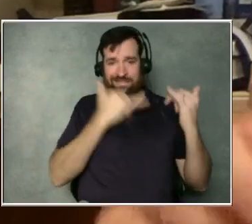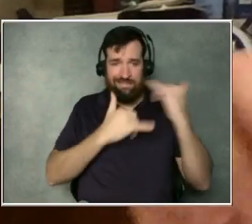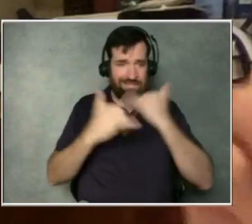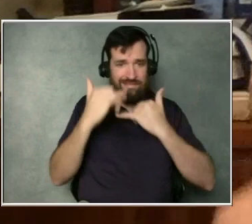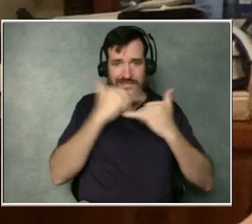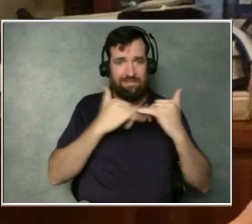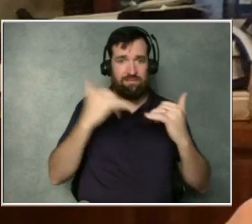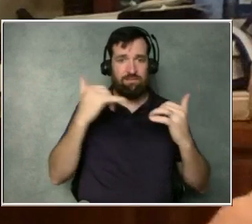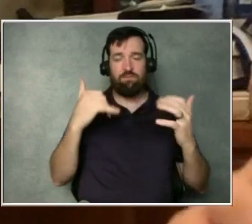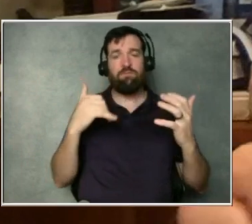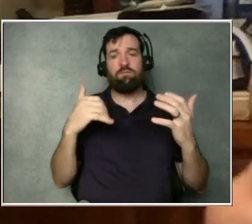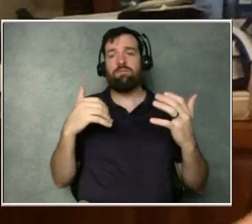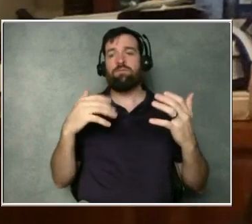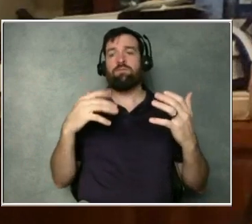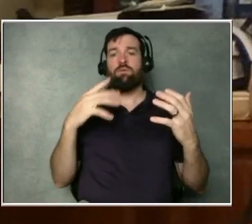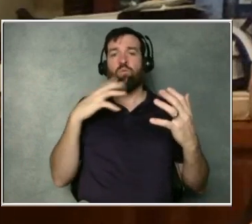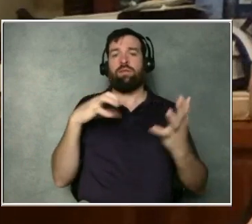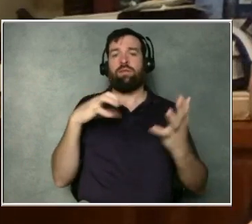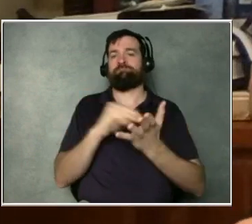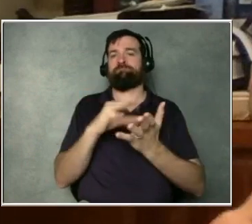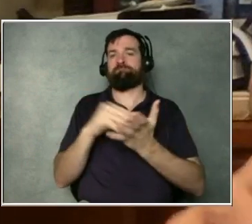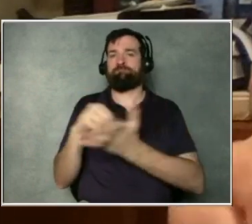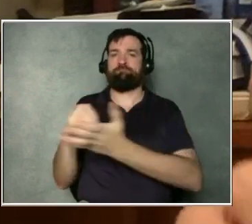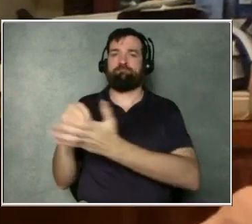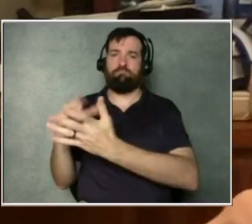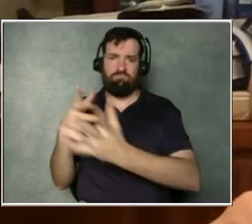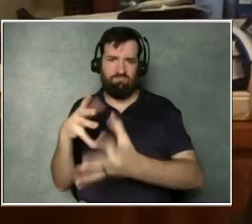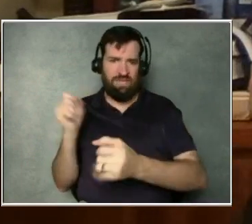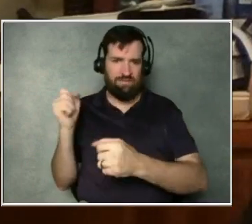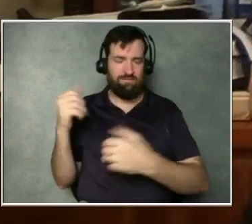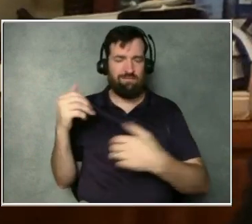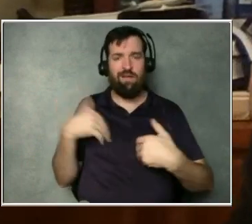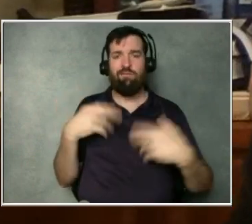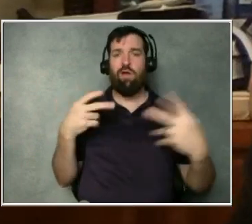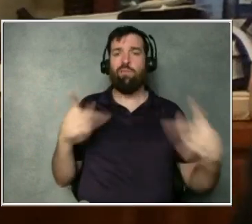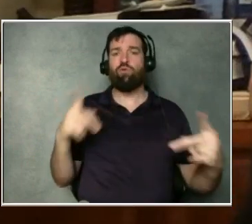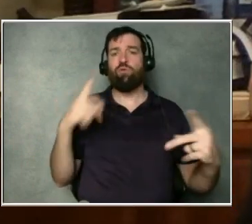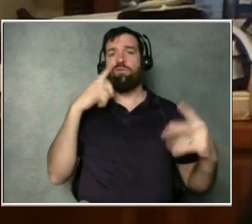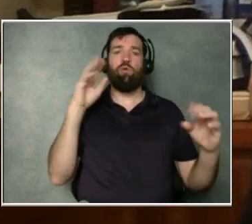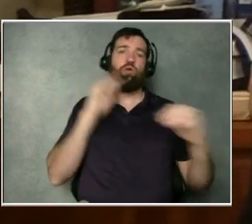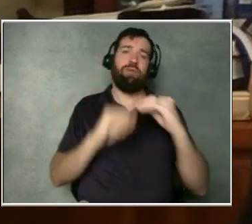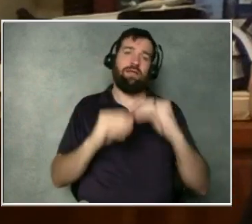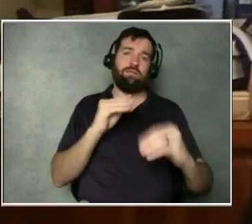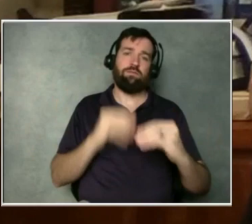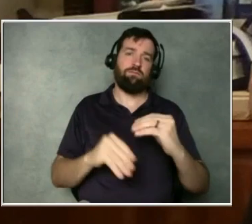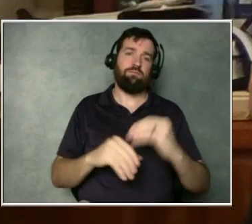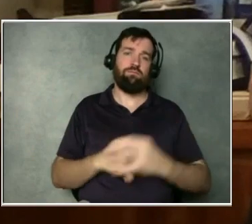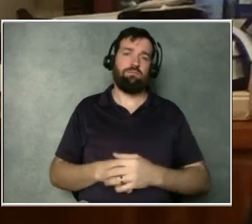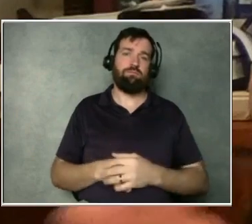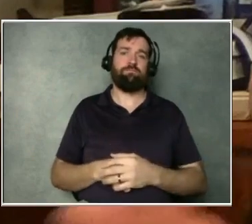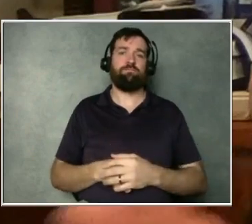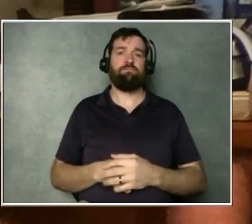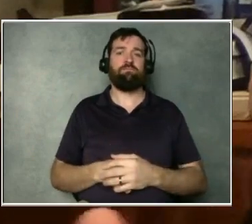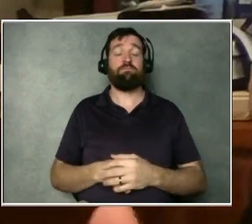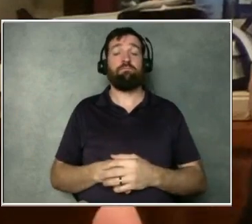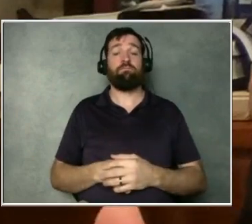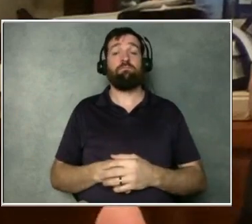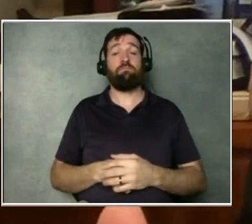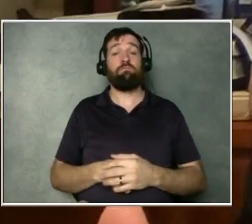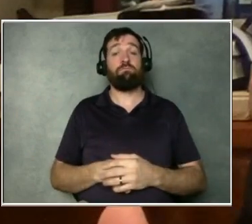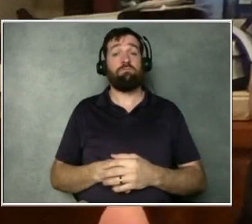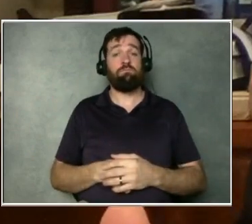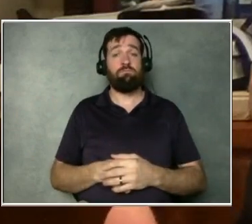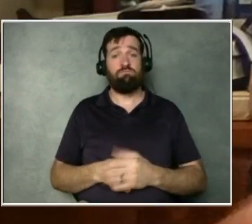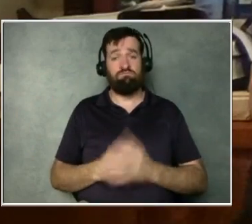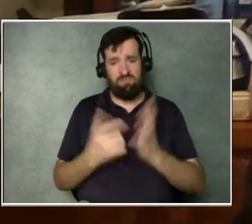knowledge, they get filled in quickly, and we have the opportunity to correct those. So I would say, demand to see